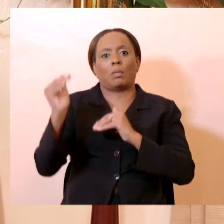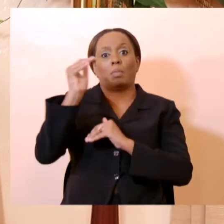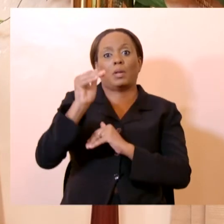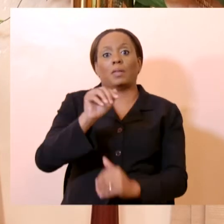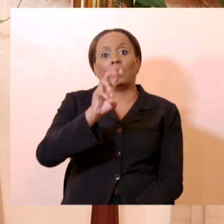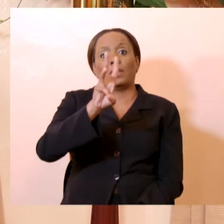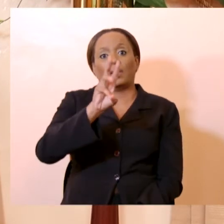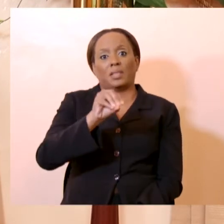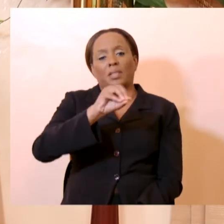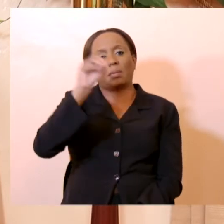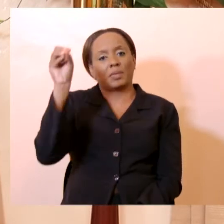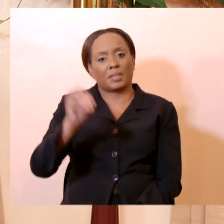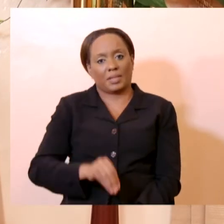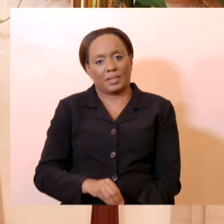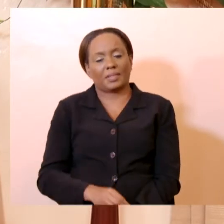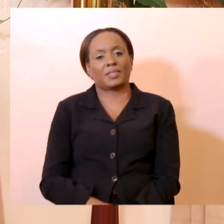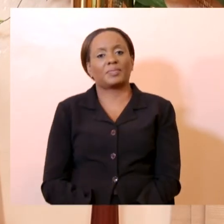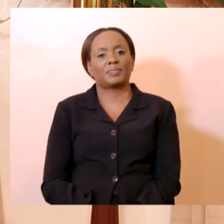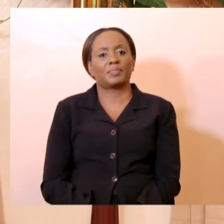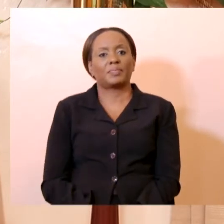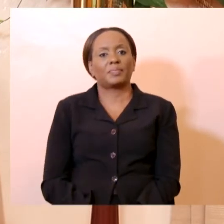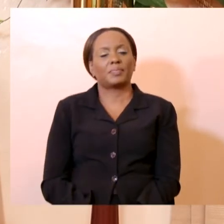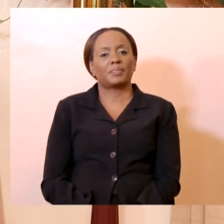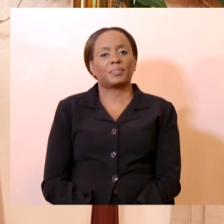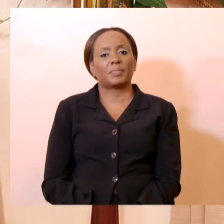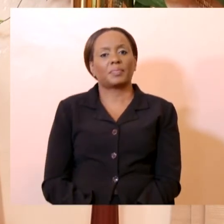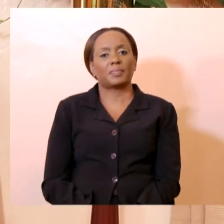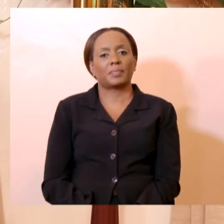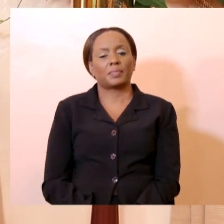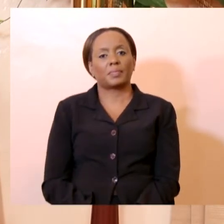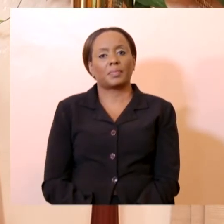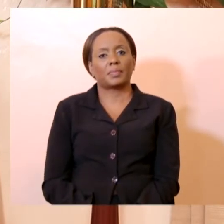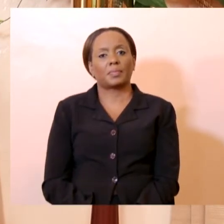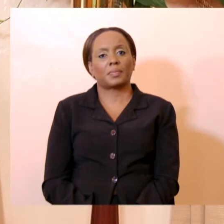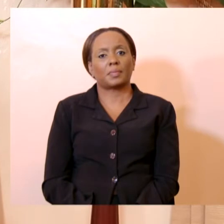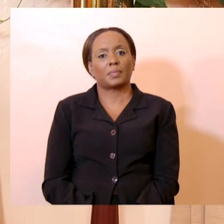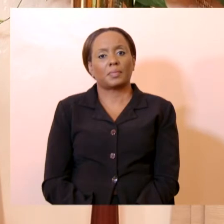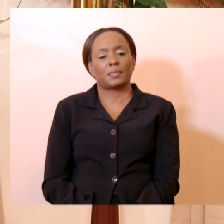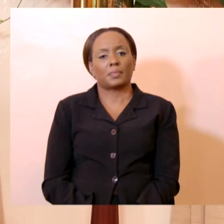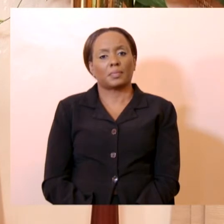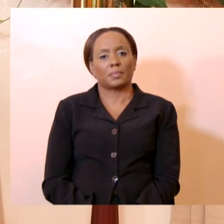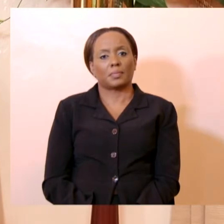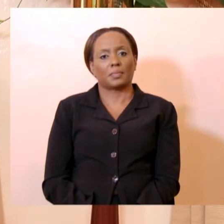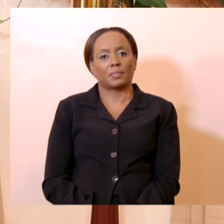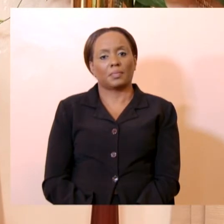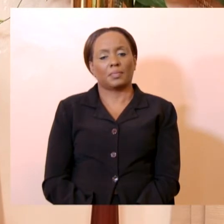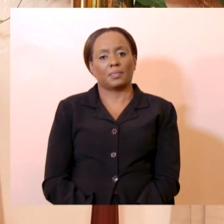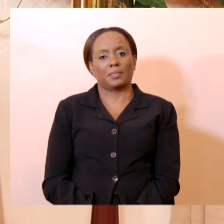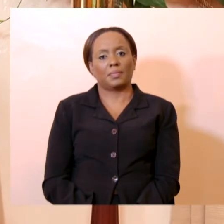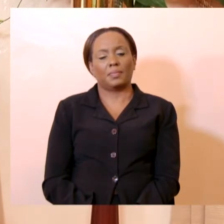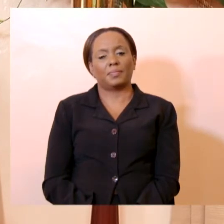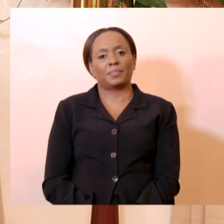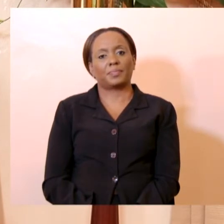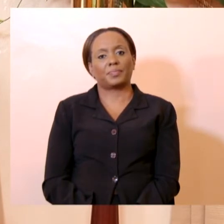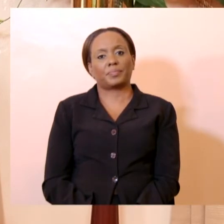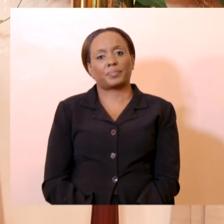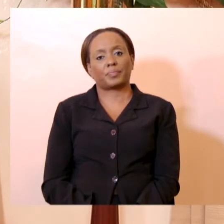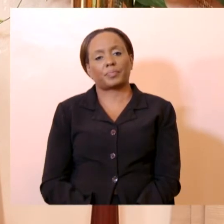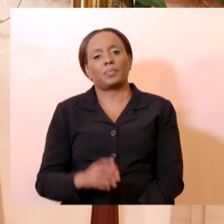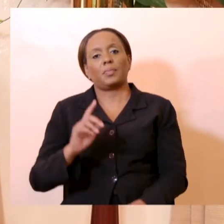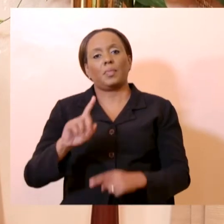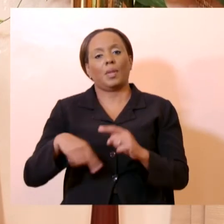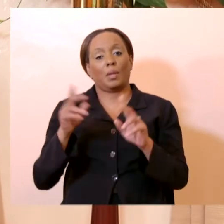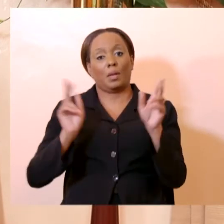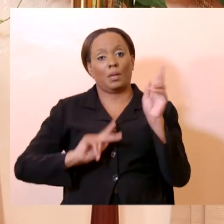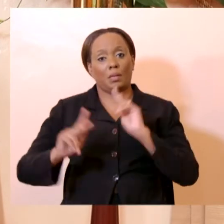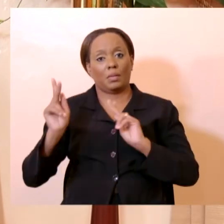what that translates to, persons receiving the complete course of vaccination will be offered a measure